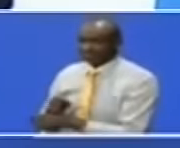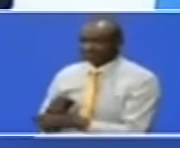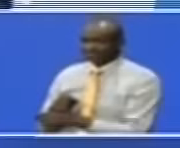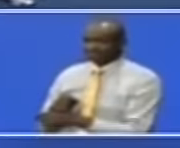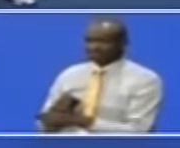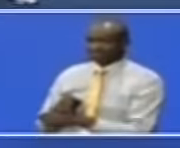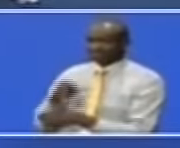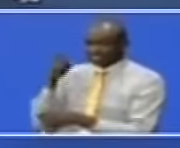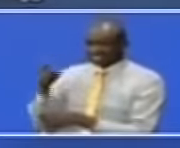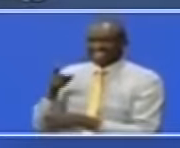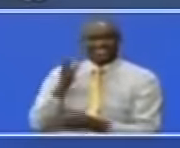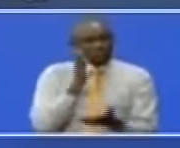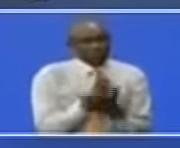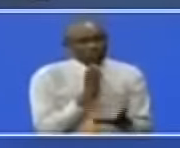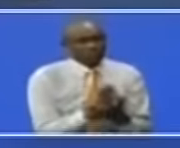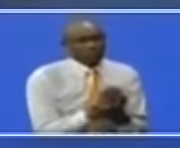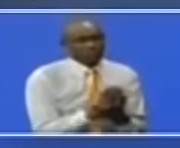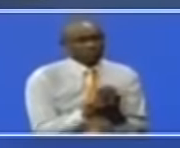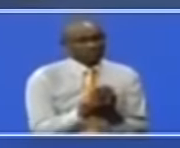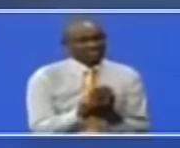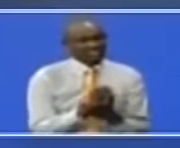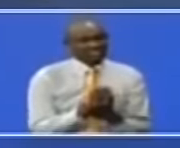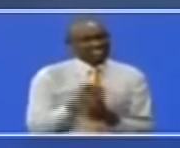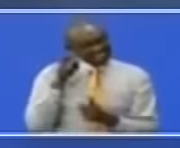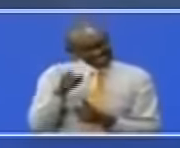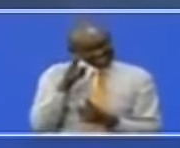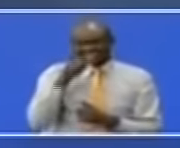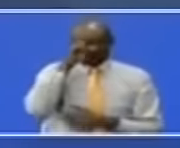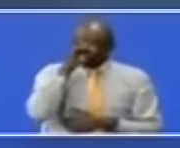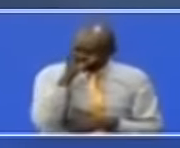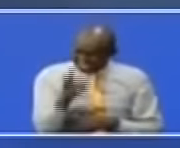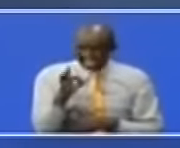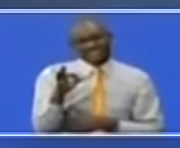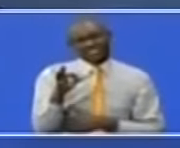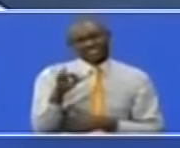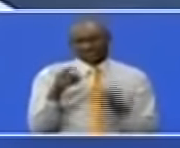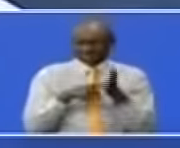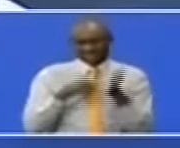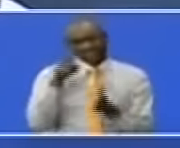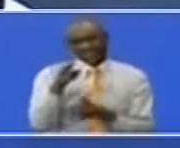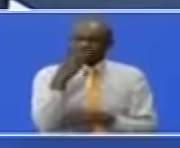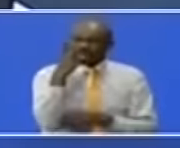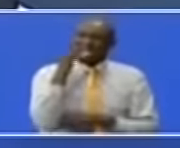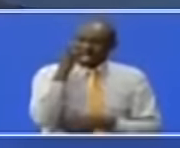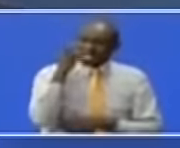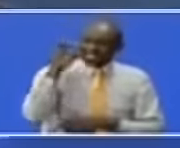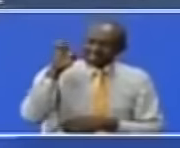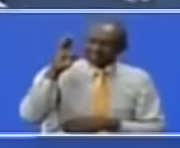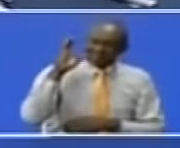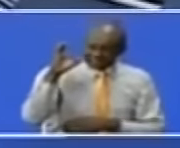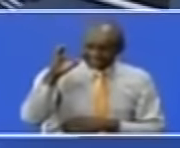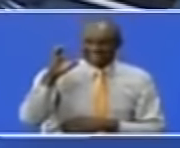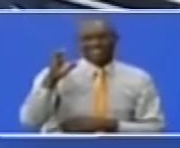very serious allegation, because we are going to with the IBC in 2017. 1 year and a few